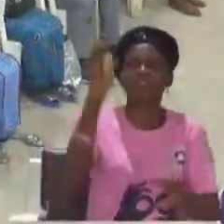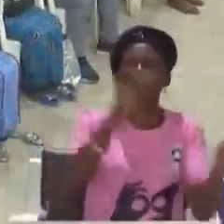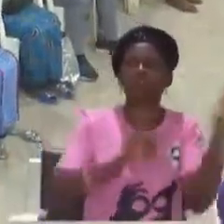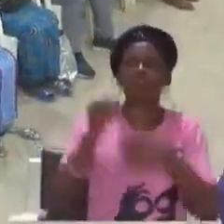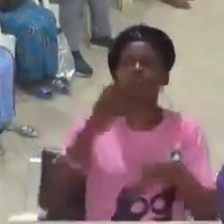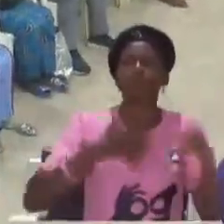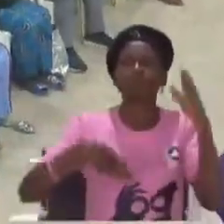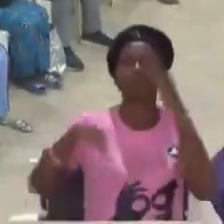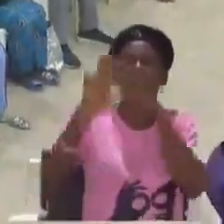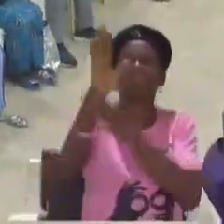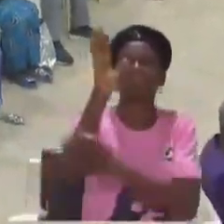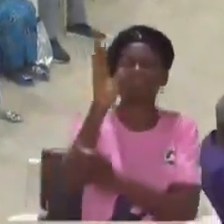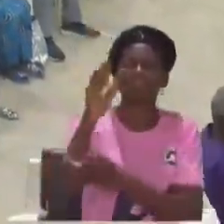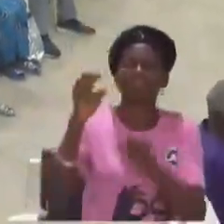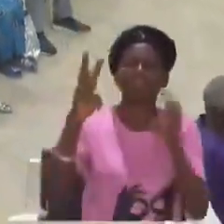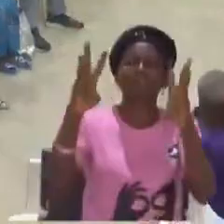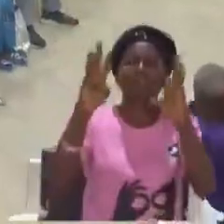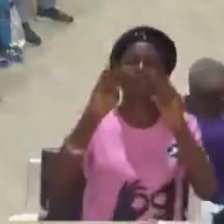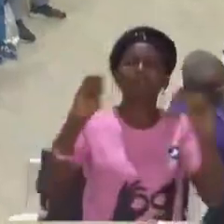Jesus!